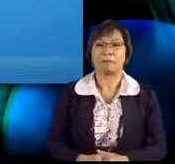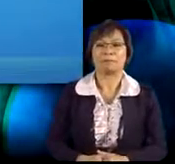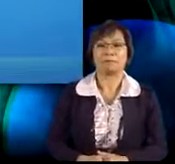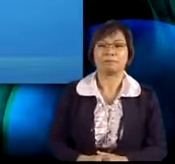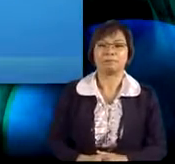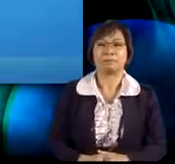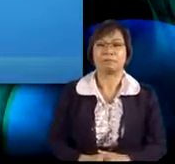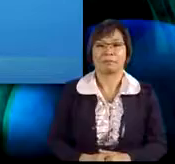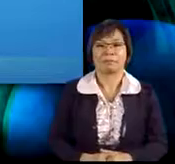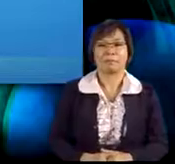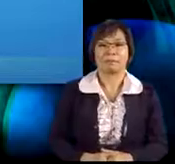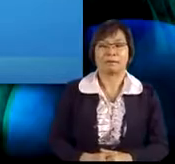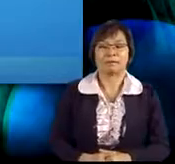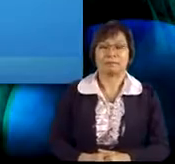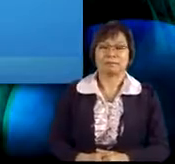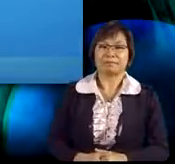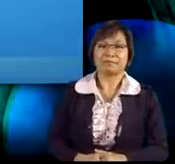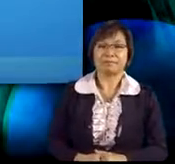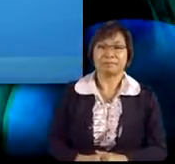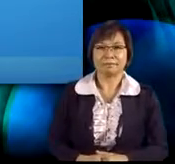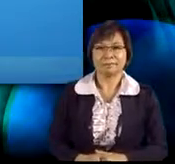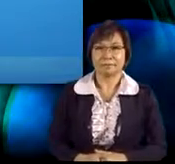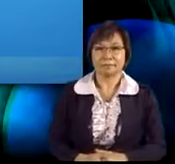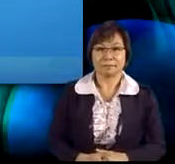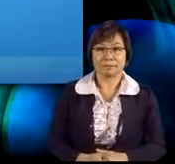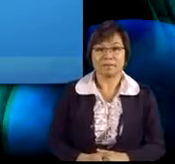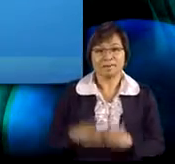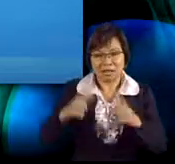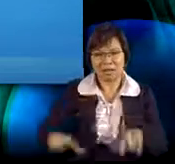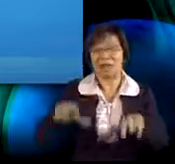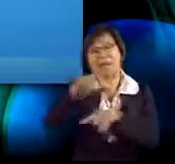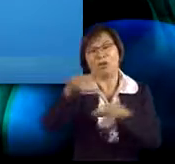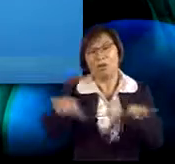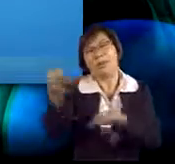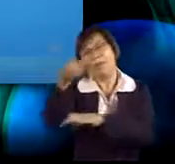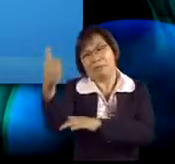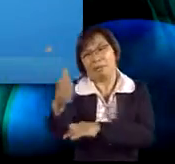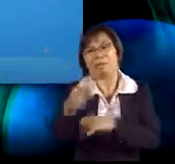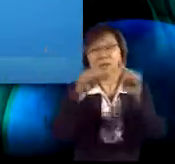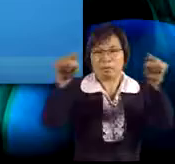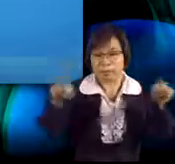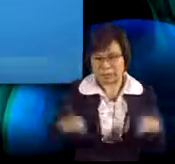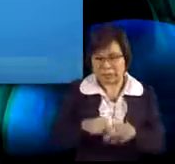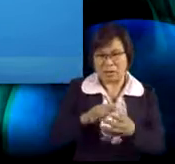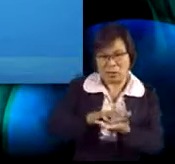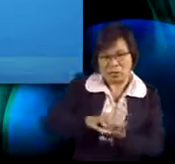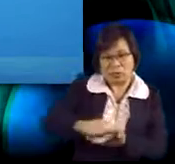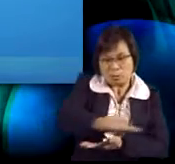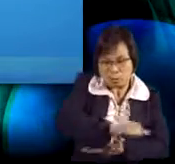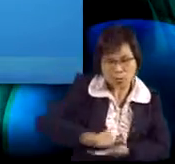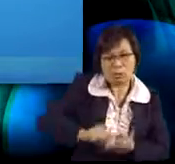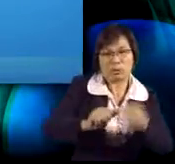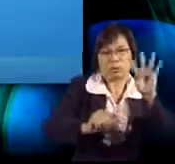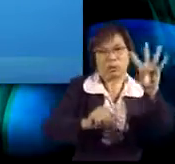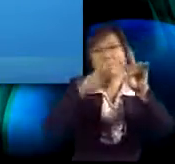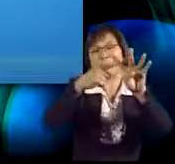Let's do another one. A piece of rug 3 meters by 2 meters